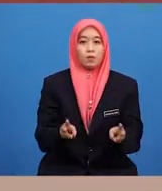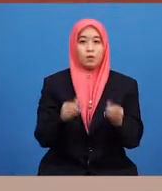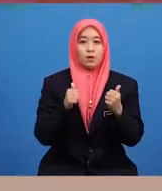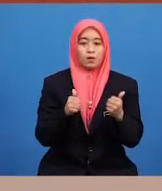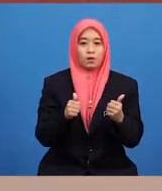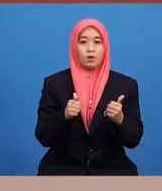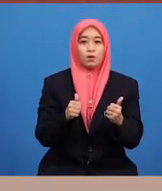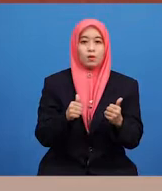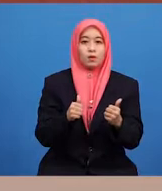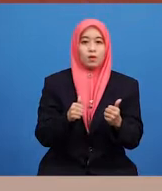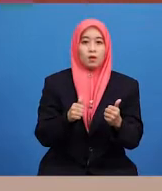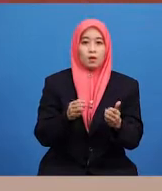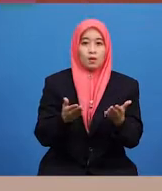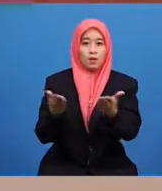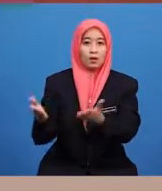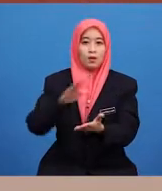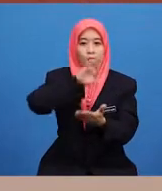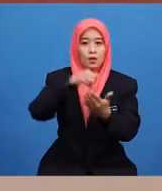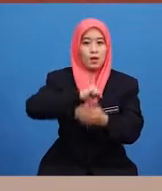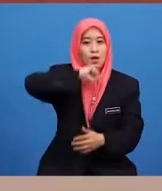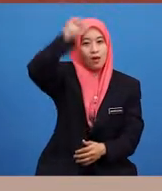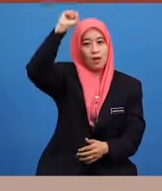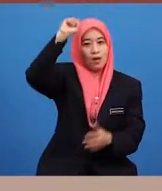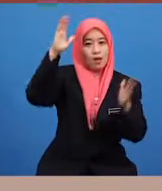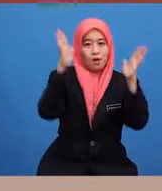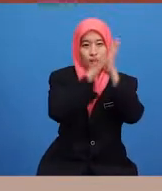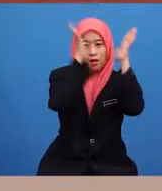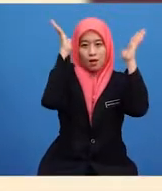today. Now give yourself high five!